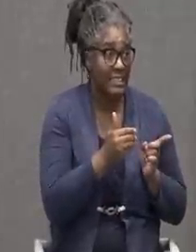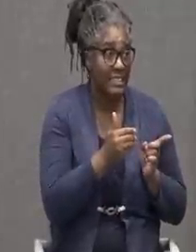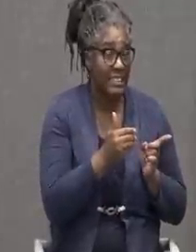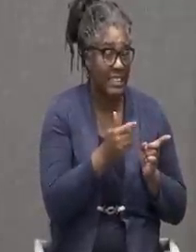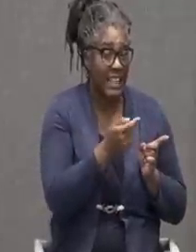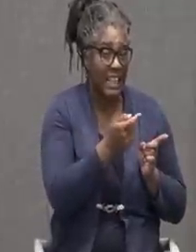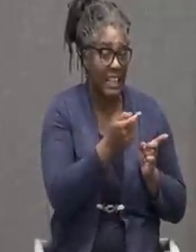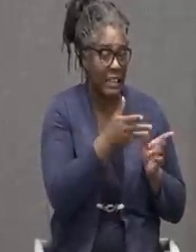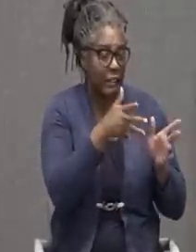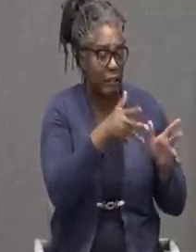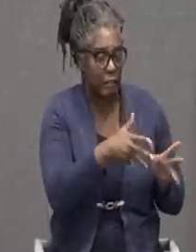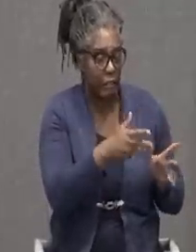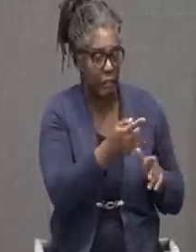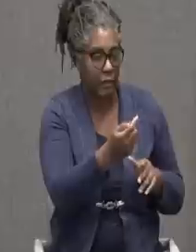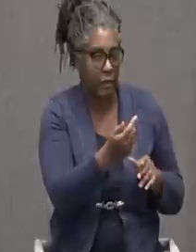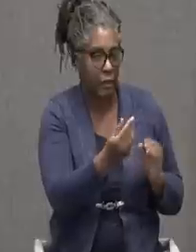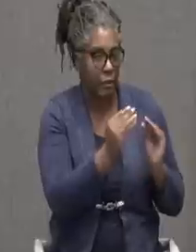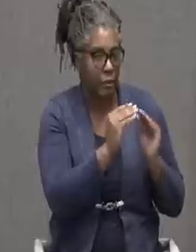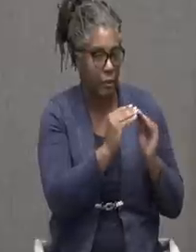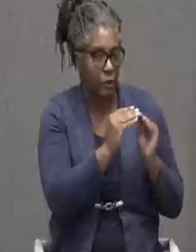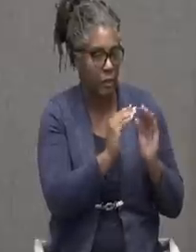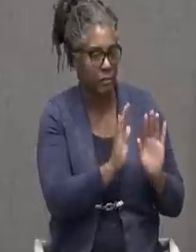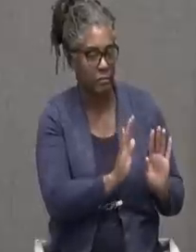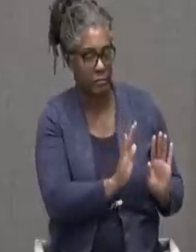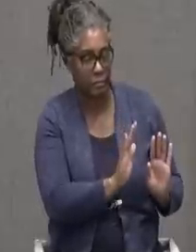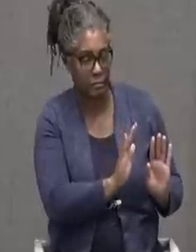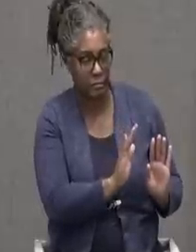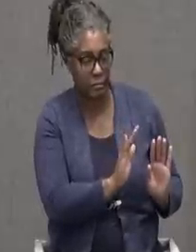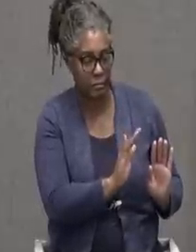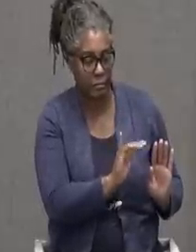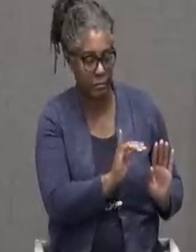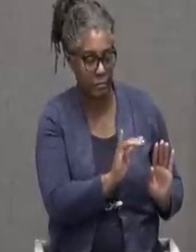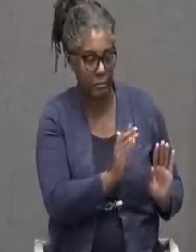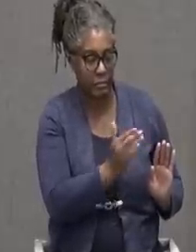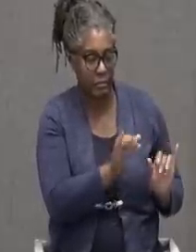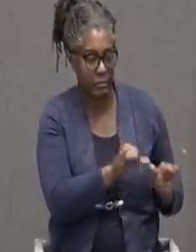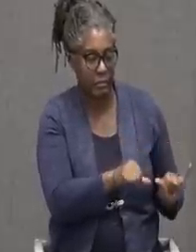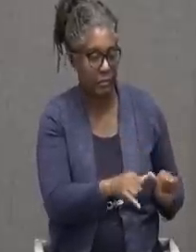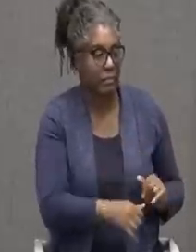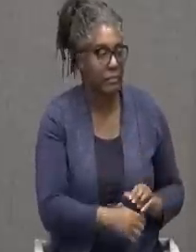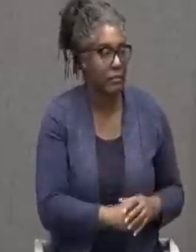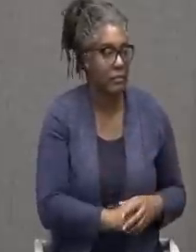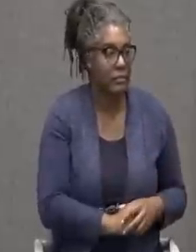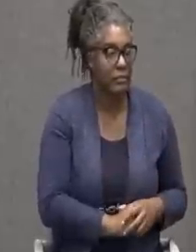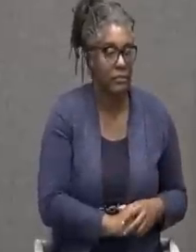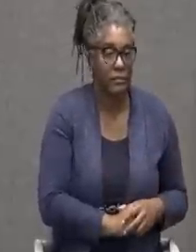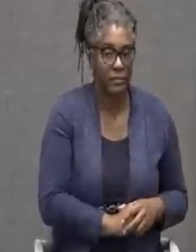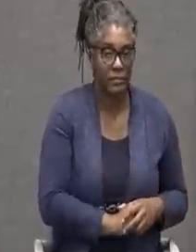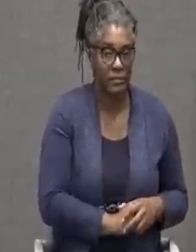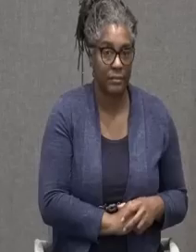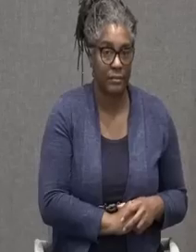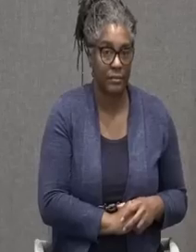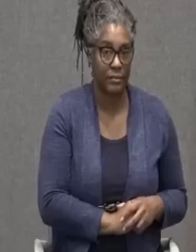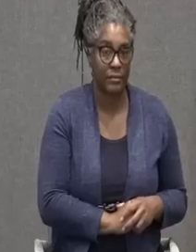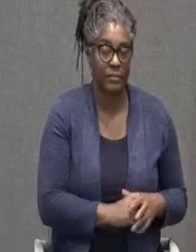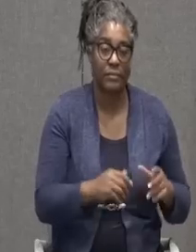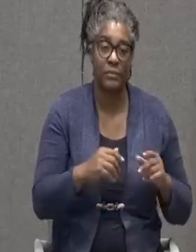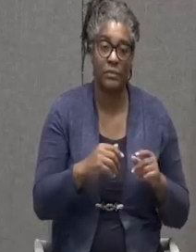more. It's kind of holding up. So now I can think about, while this dries,